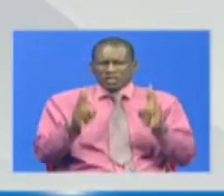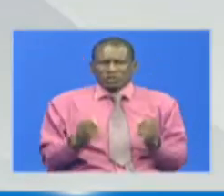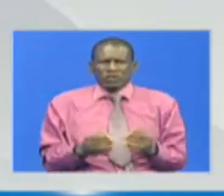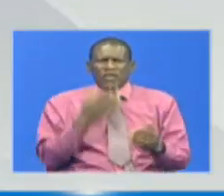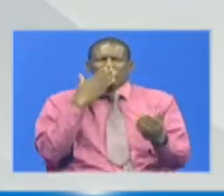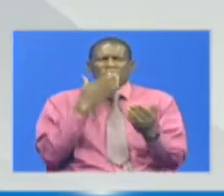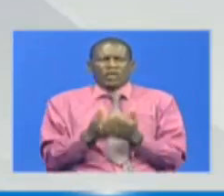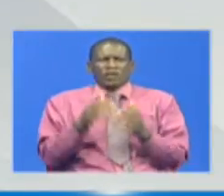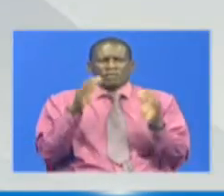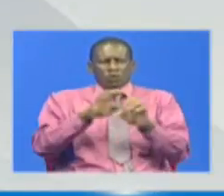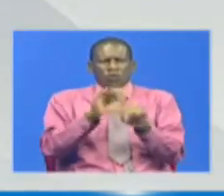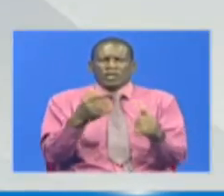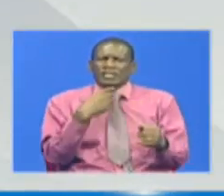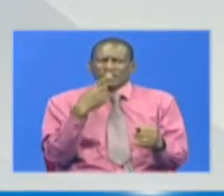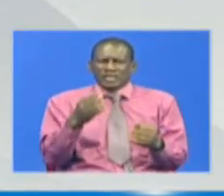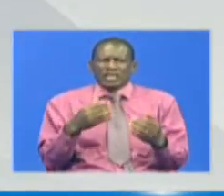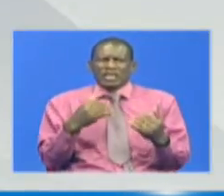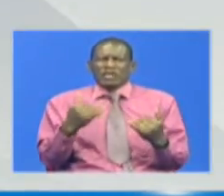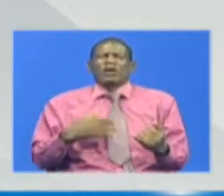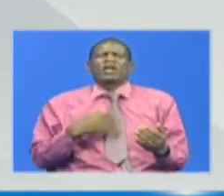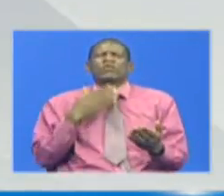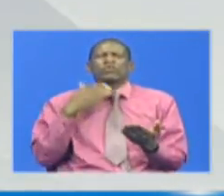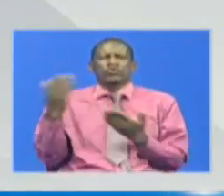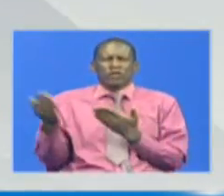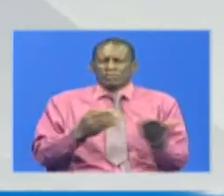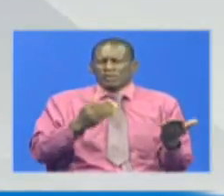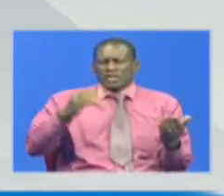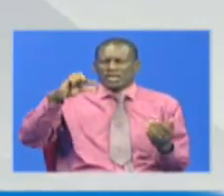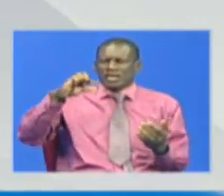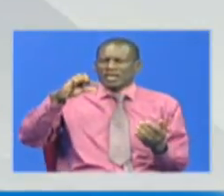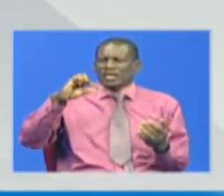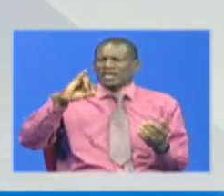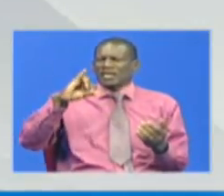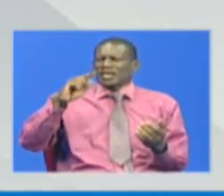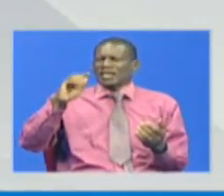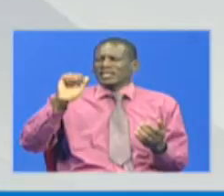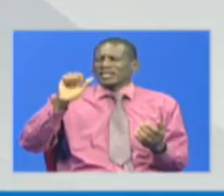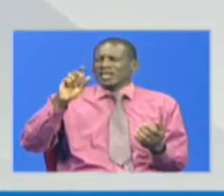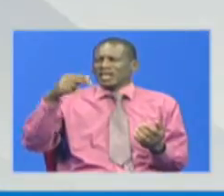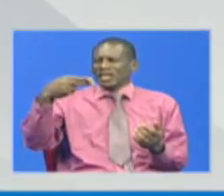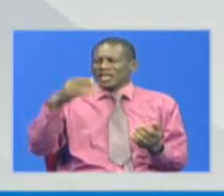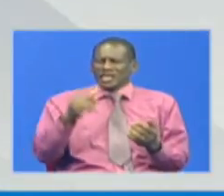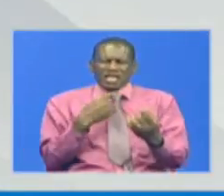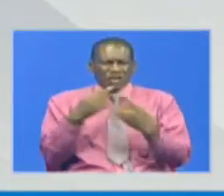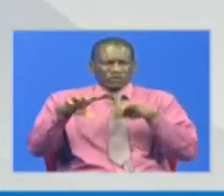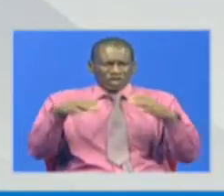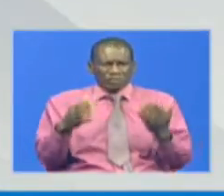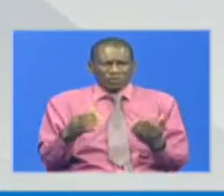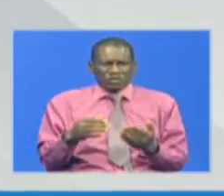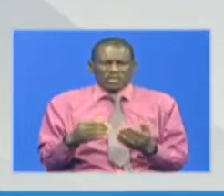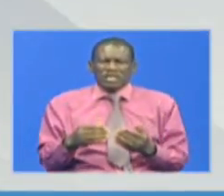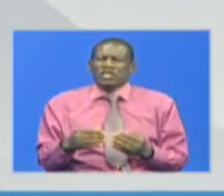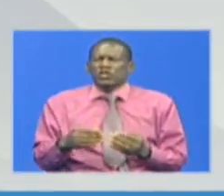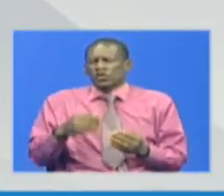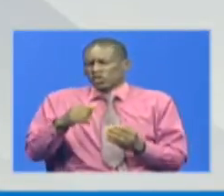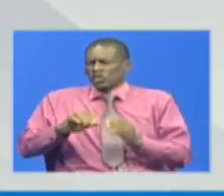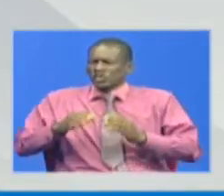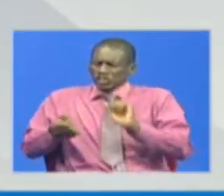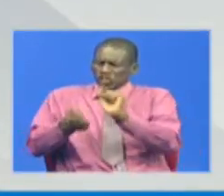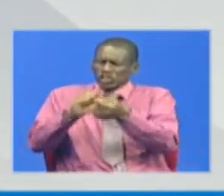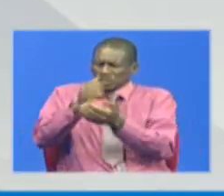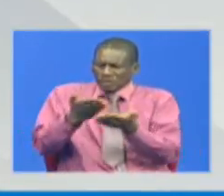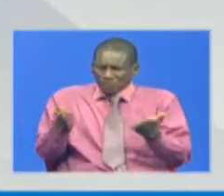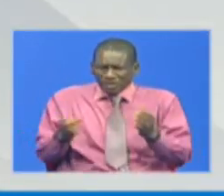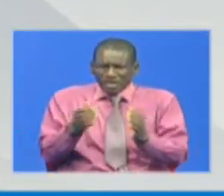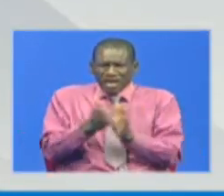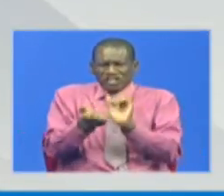much. Very well spoken. And I want to bring in Lenas Gitahi here. And she's spoken about unlearning and some changes that will be inevitable,